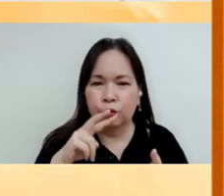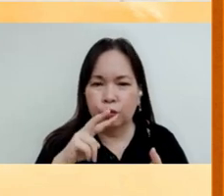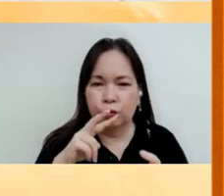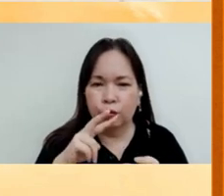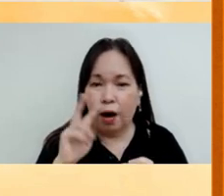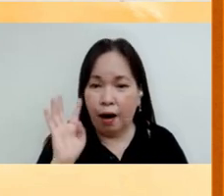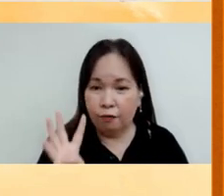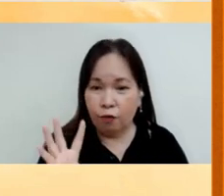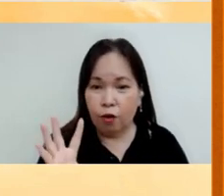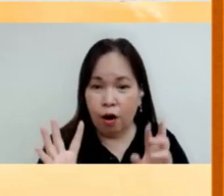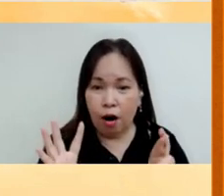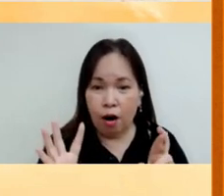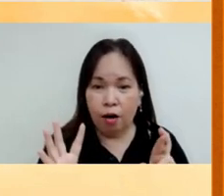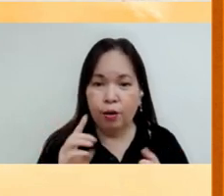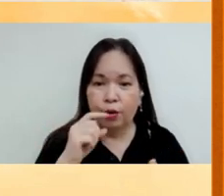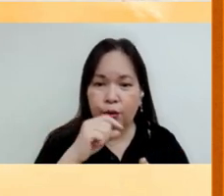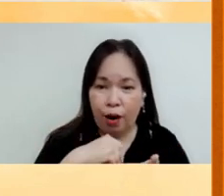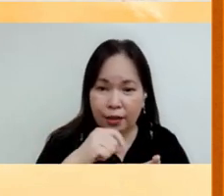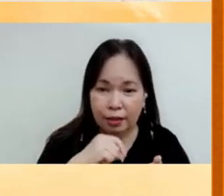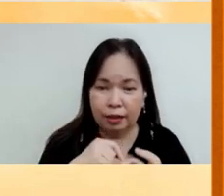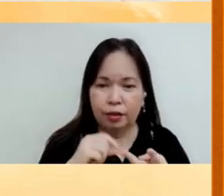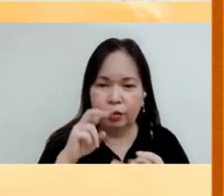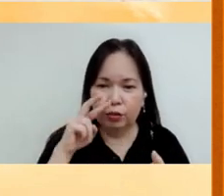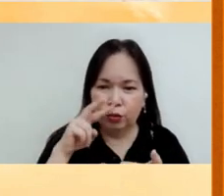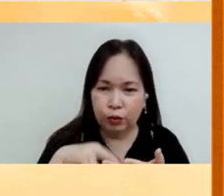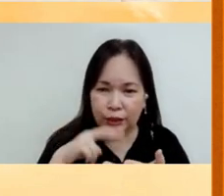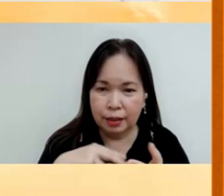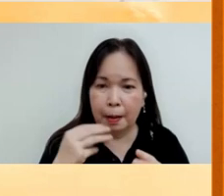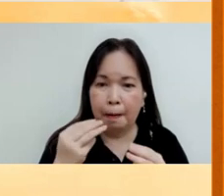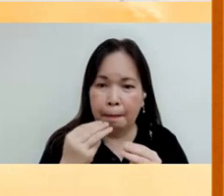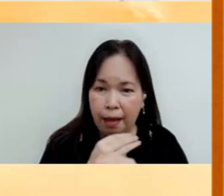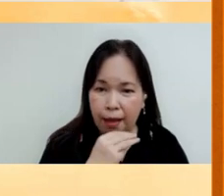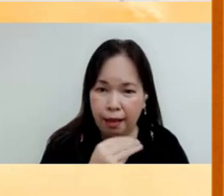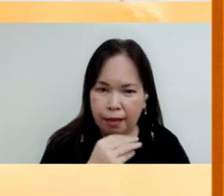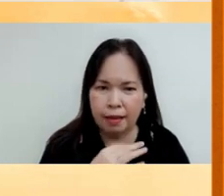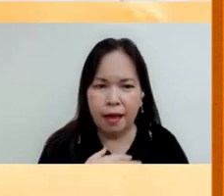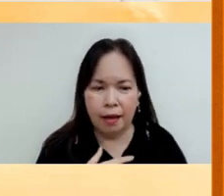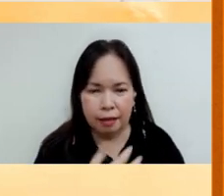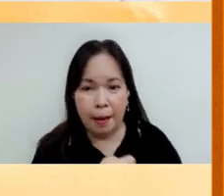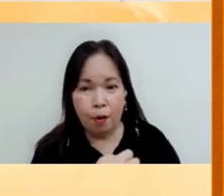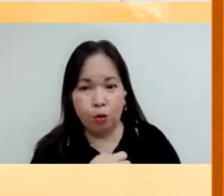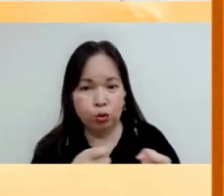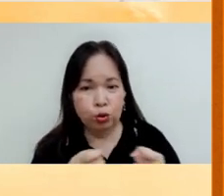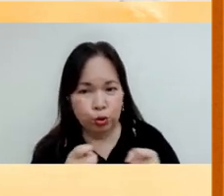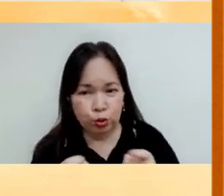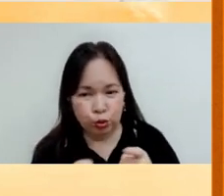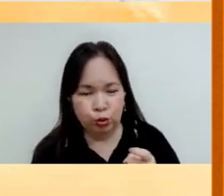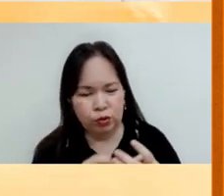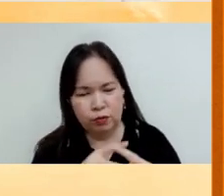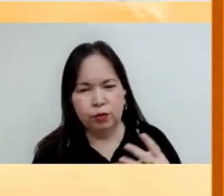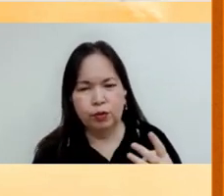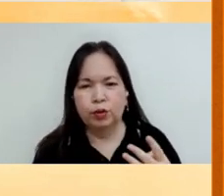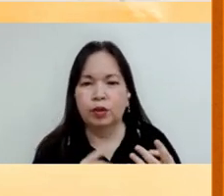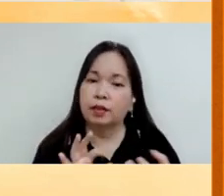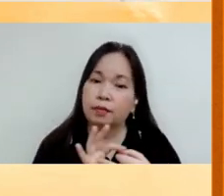we're developing. And also, when it comes to relationships, it's one way to also address anxiety is not just